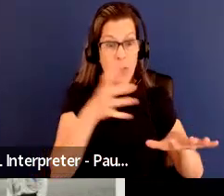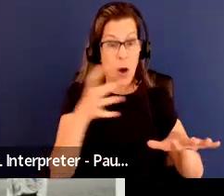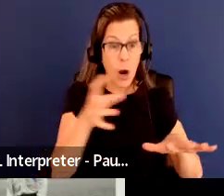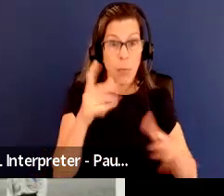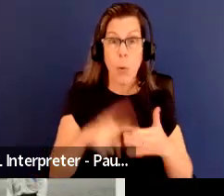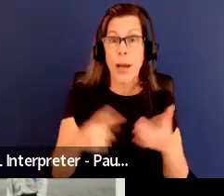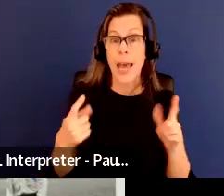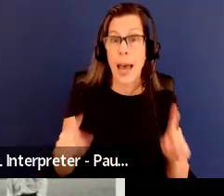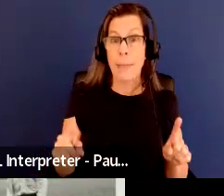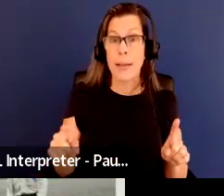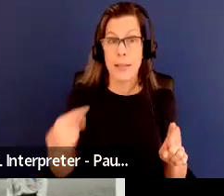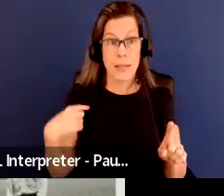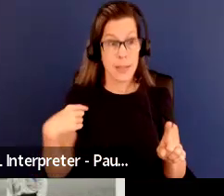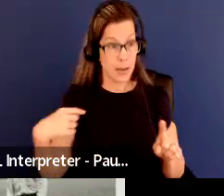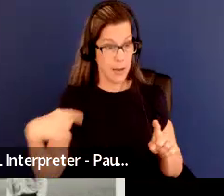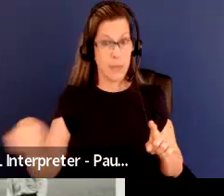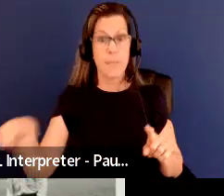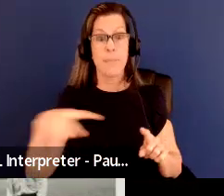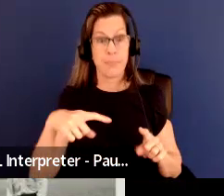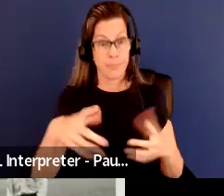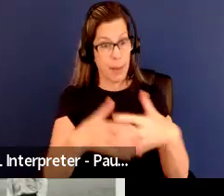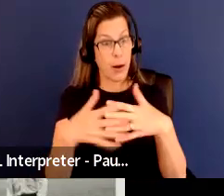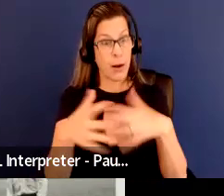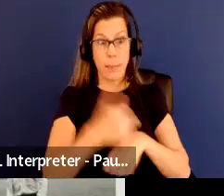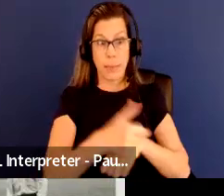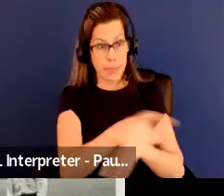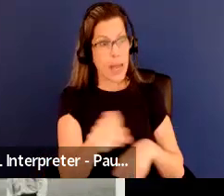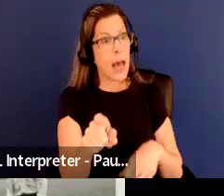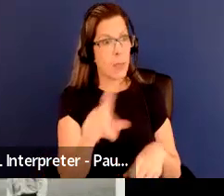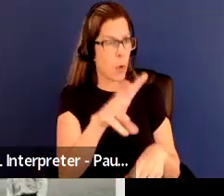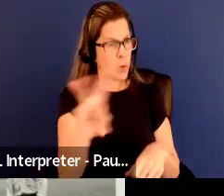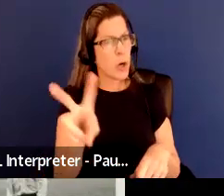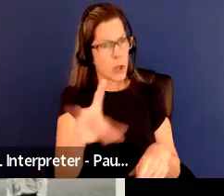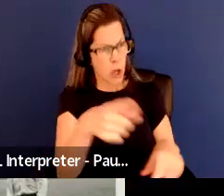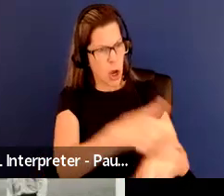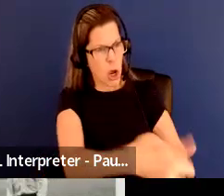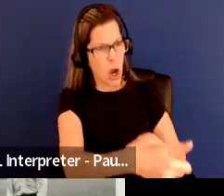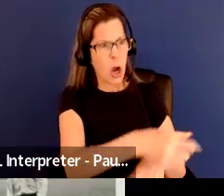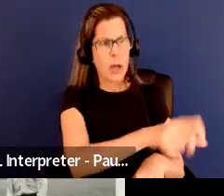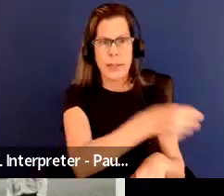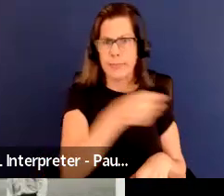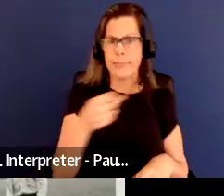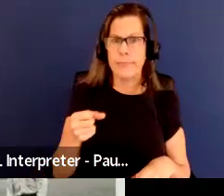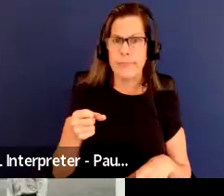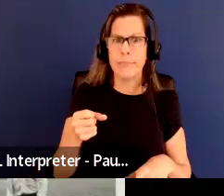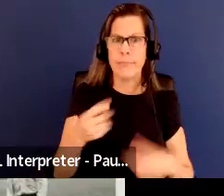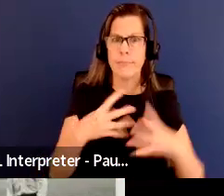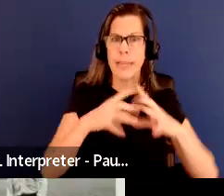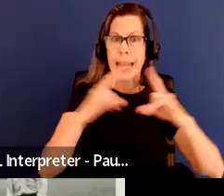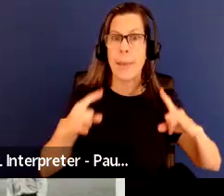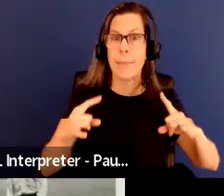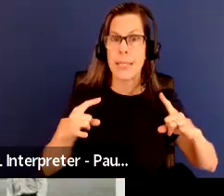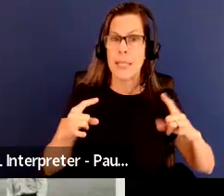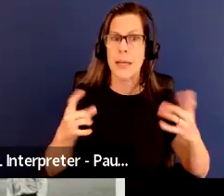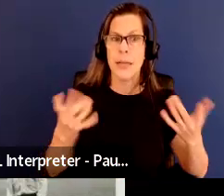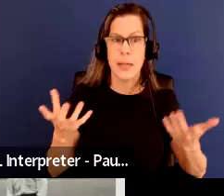them? They're blamed for what happened with World War II, and they're sent to concentration camps and incarcerated and deported, and a